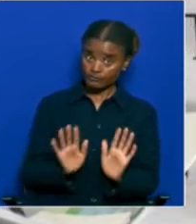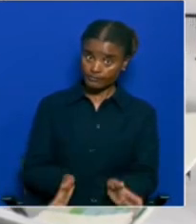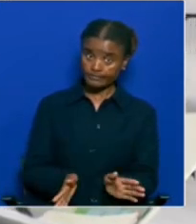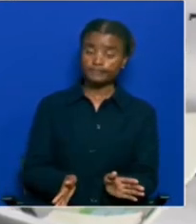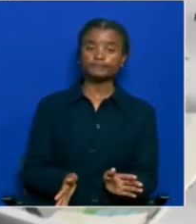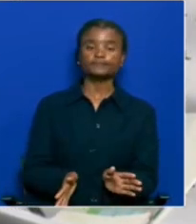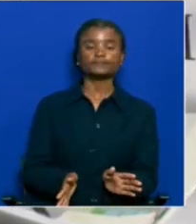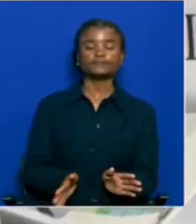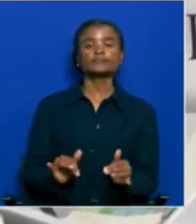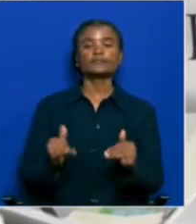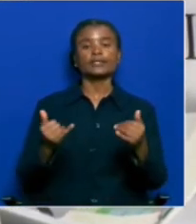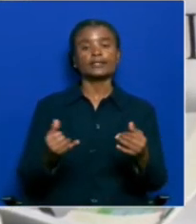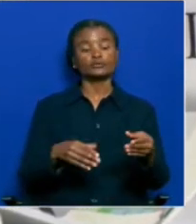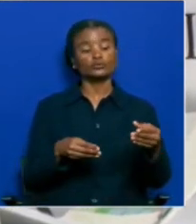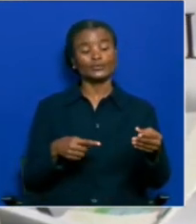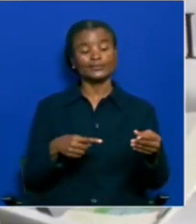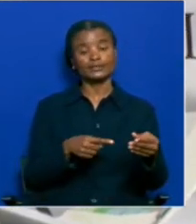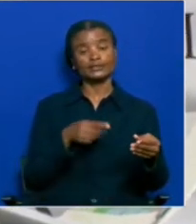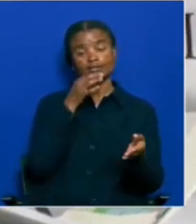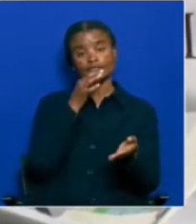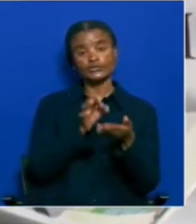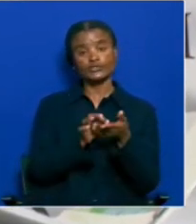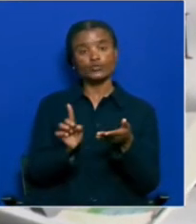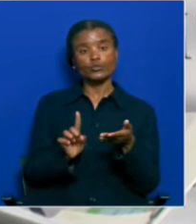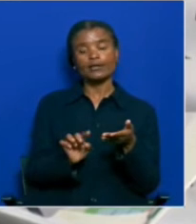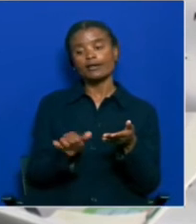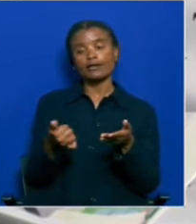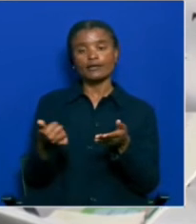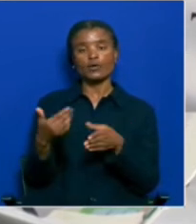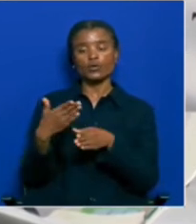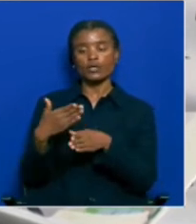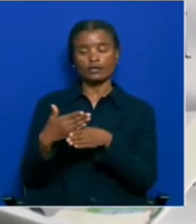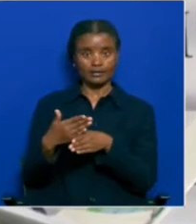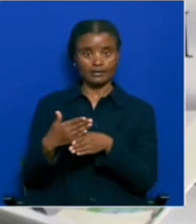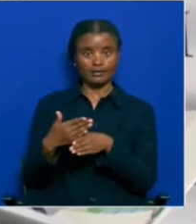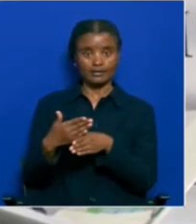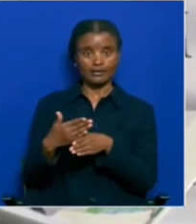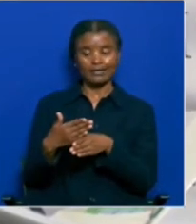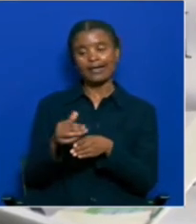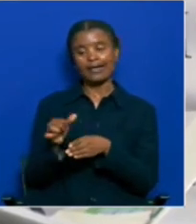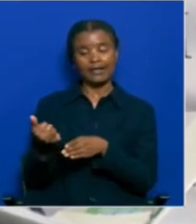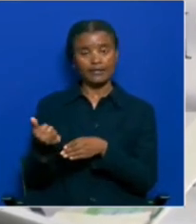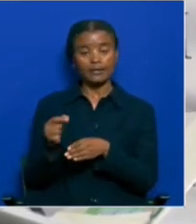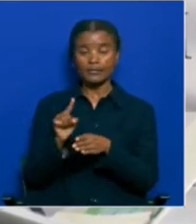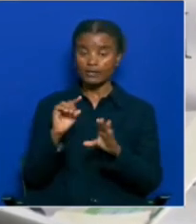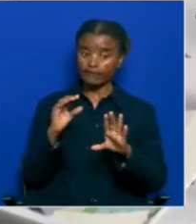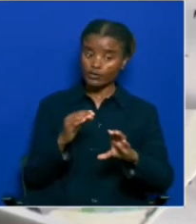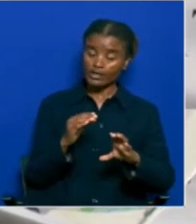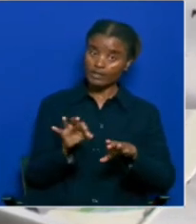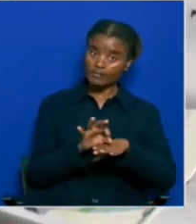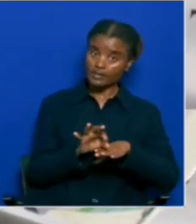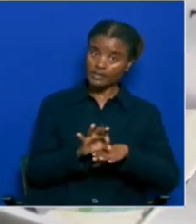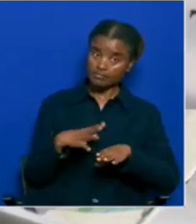would suggest that no other form of operation outside a planned operation is permissible. Is that your understanding